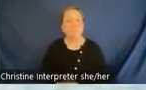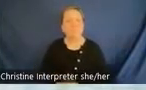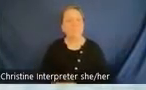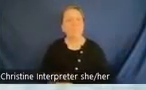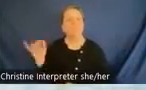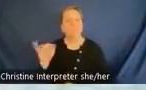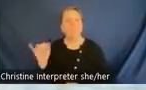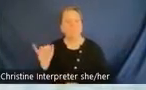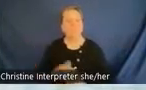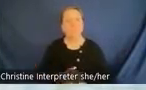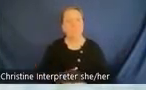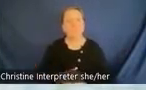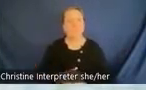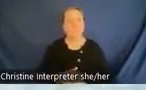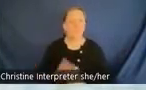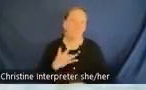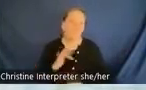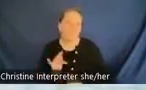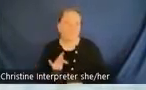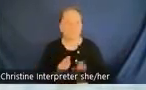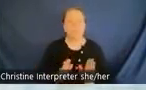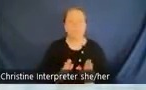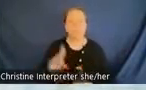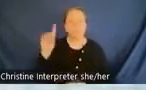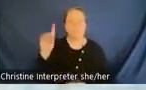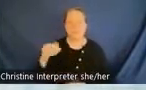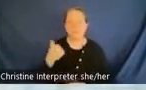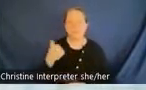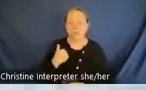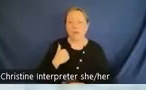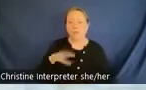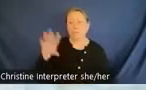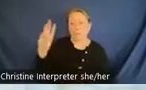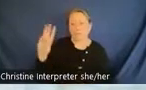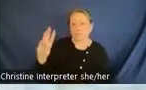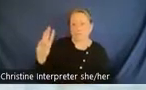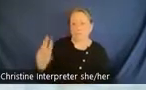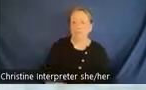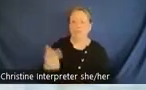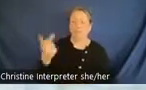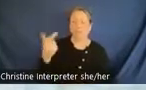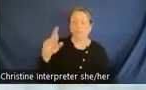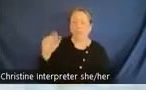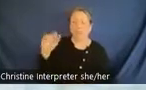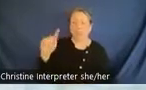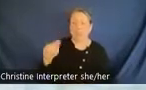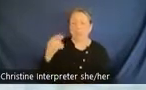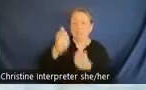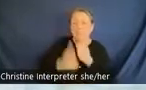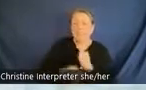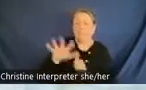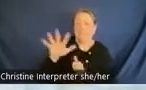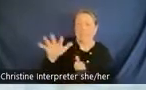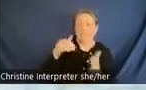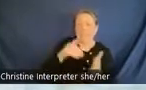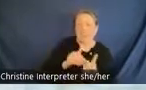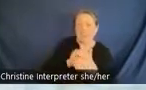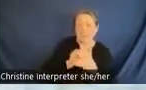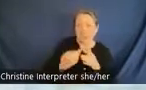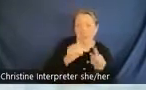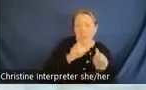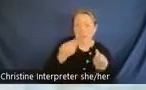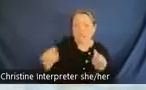have, usually we have six grants that are $5,000 each, which go to nonprofit